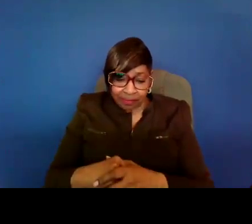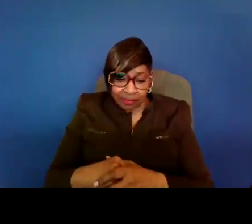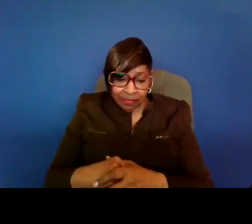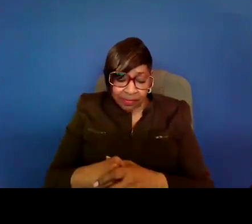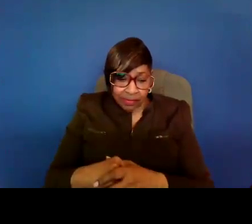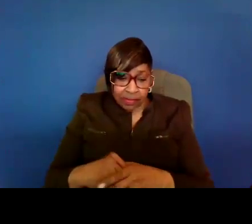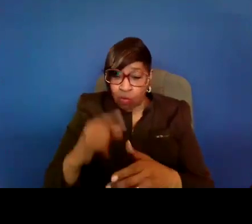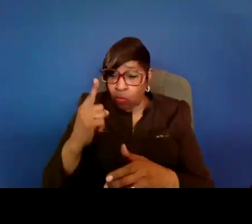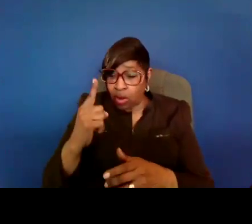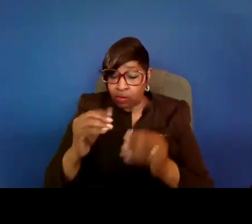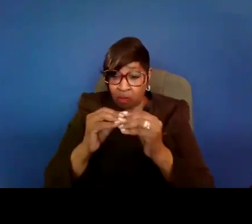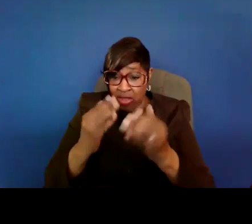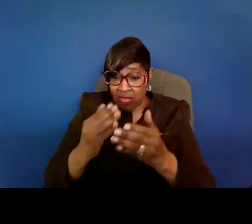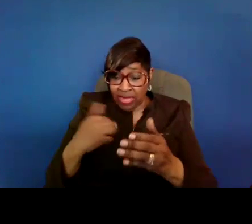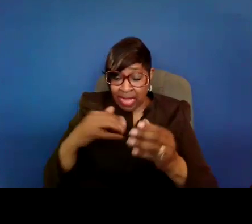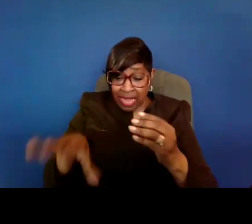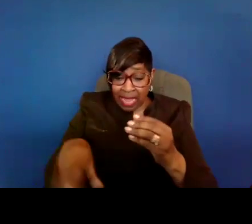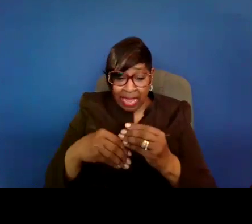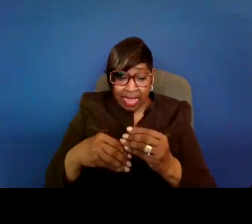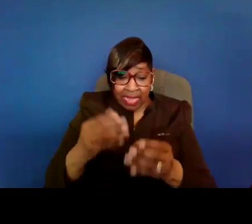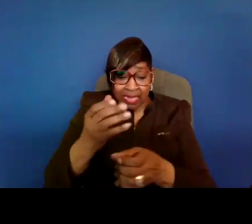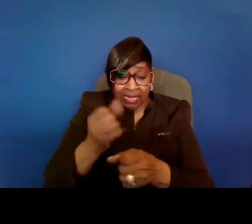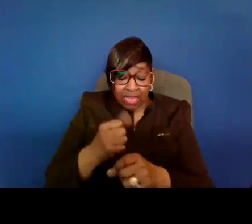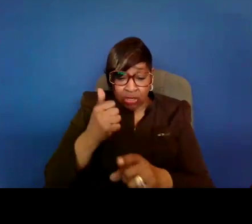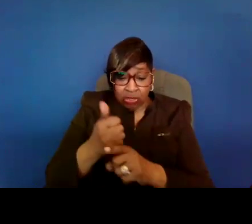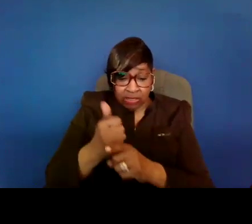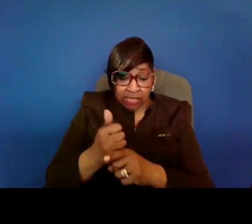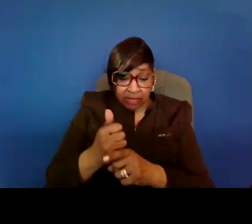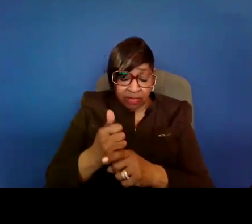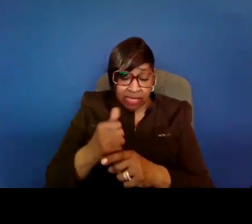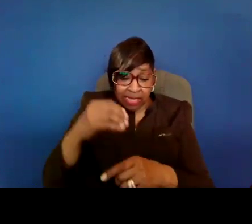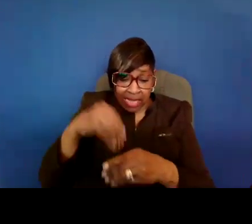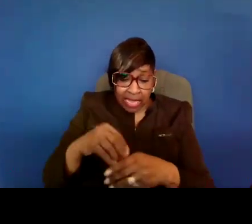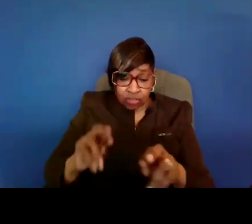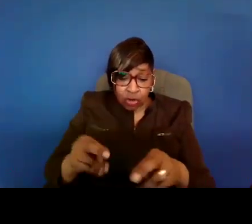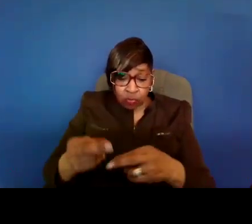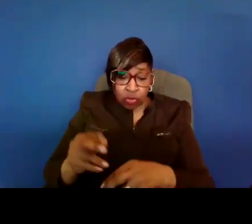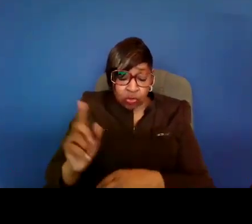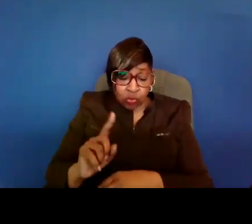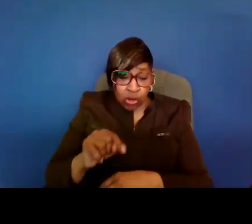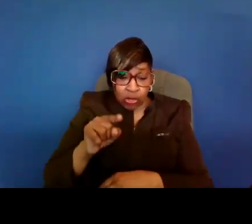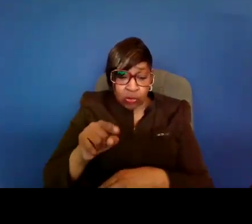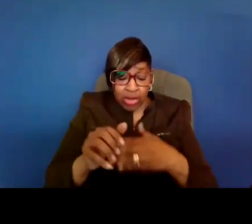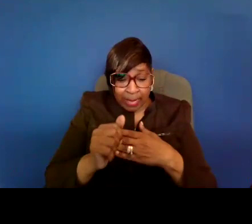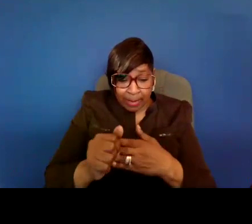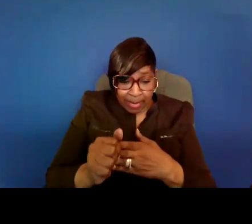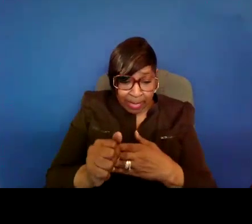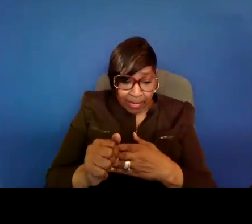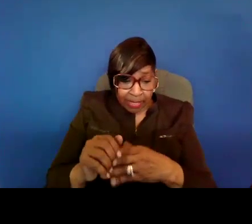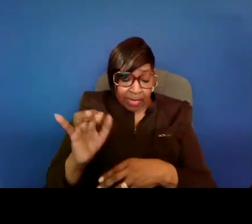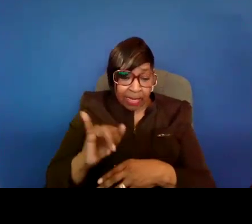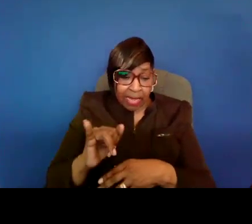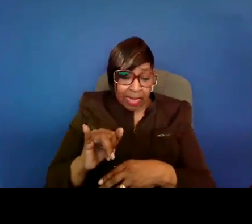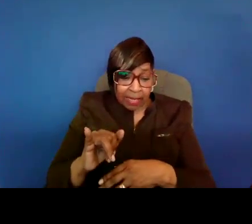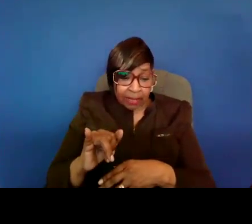One additional thing I'd add is getting yourself into rooms where you're being led. So